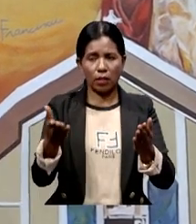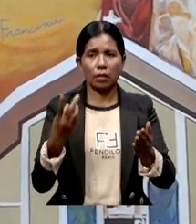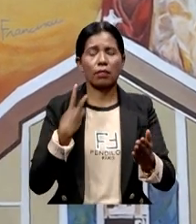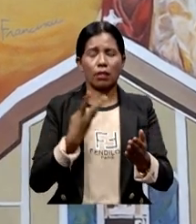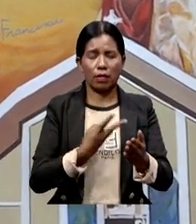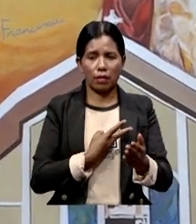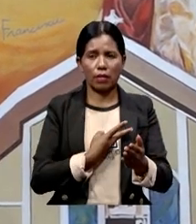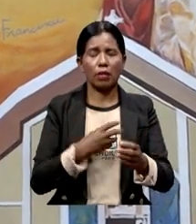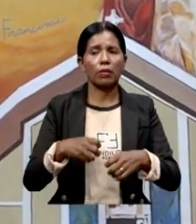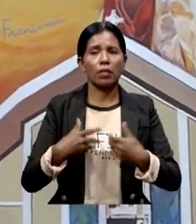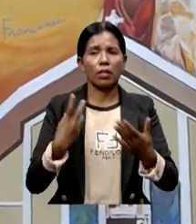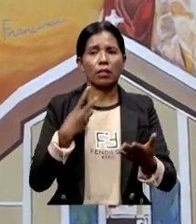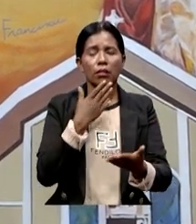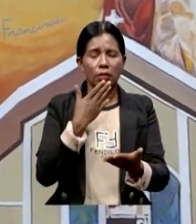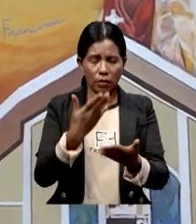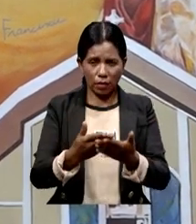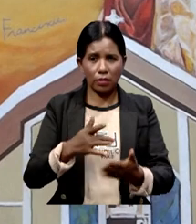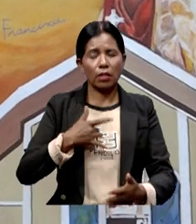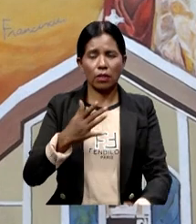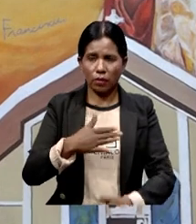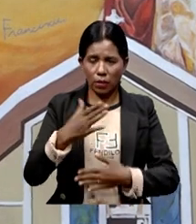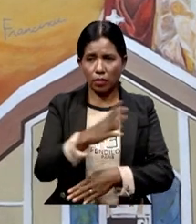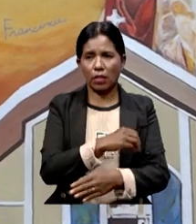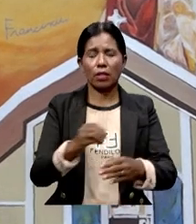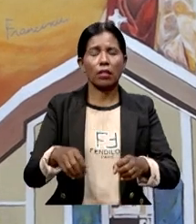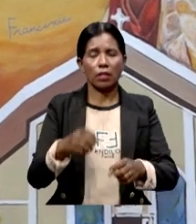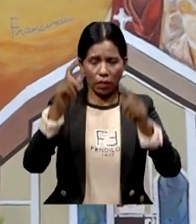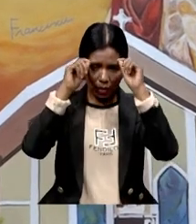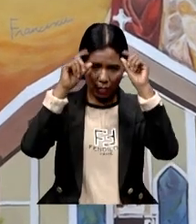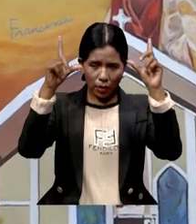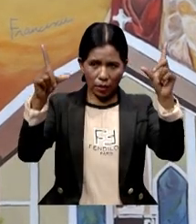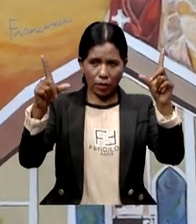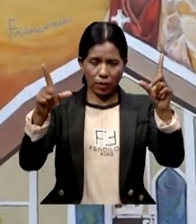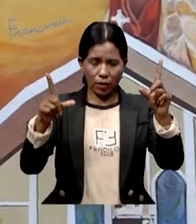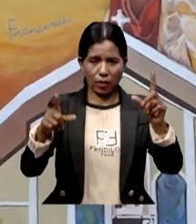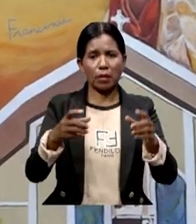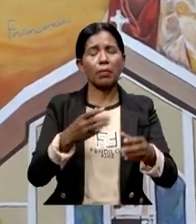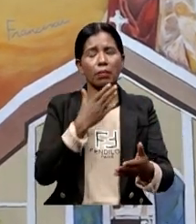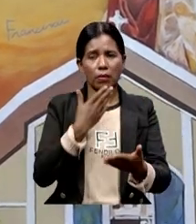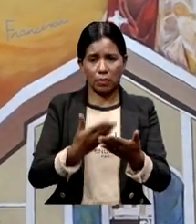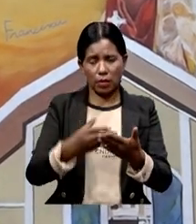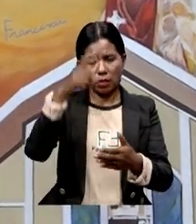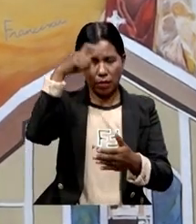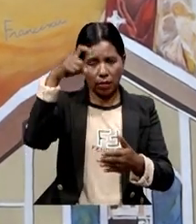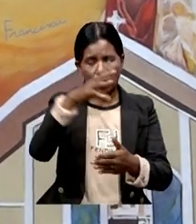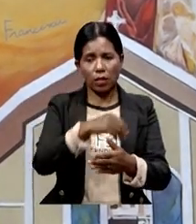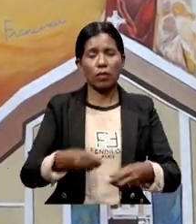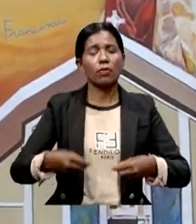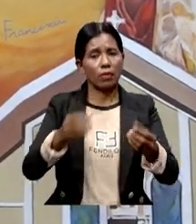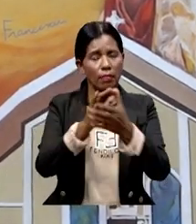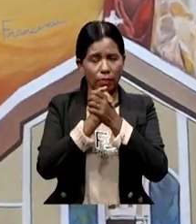how amazing it was and how Timor-Leste did excellently, and so it was to congratulate